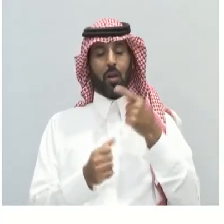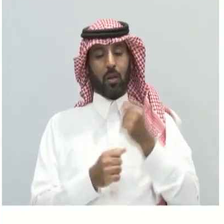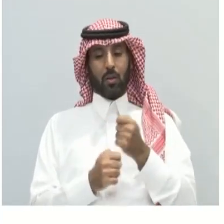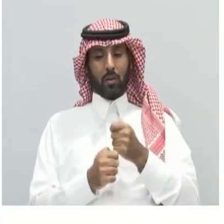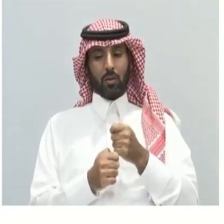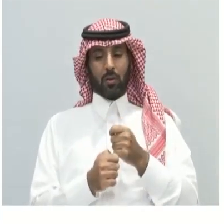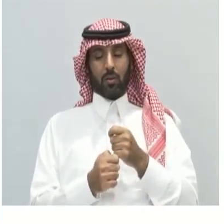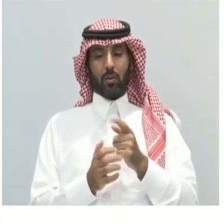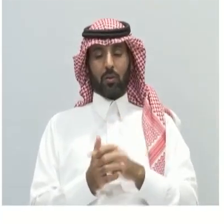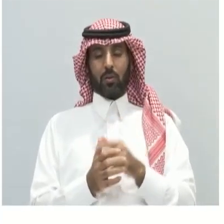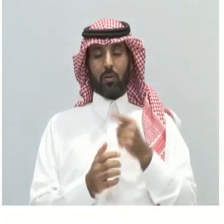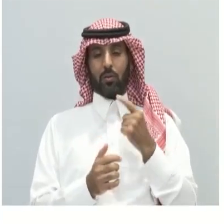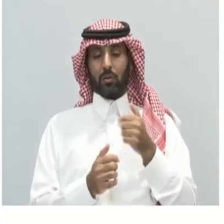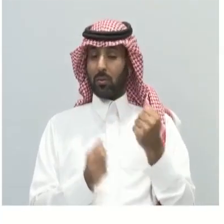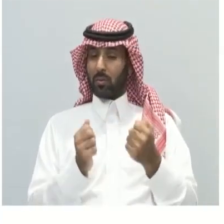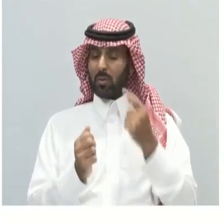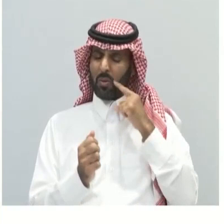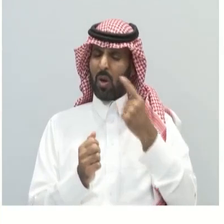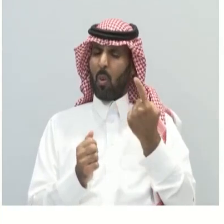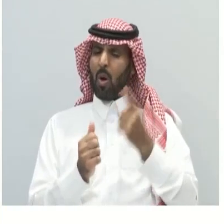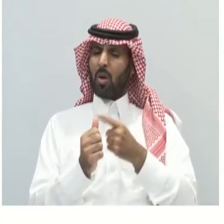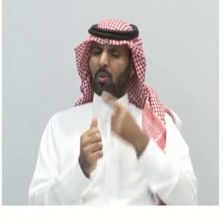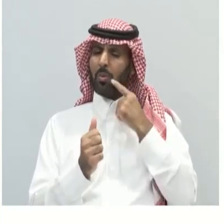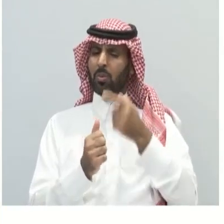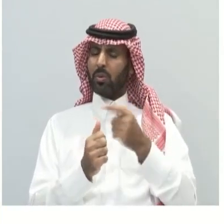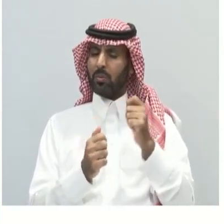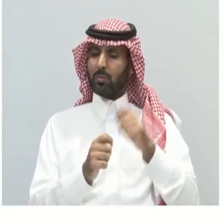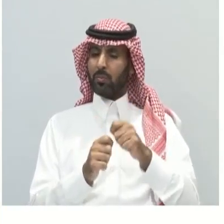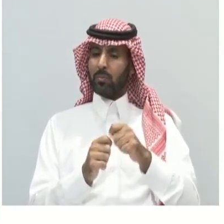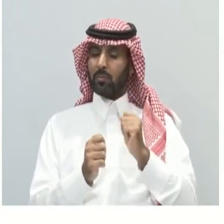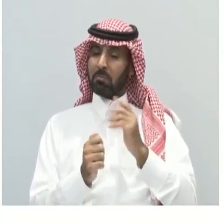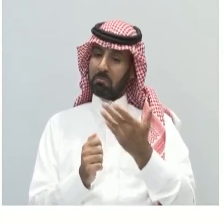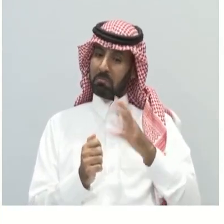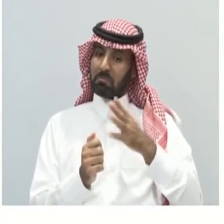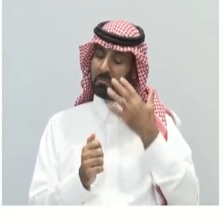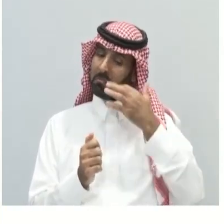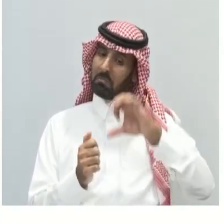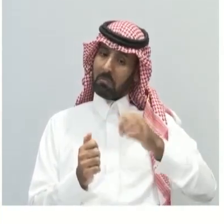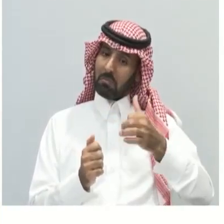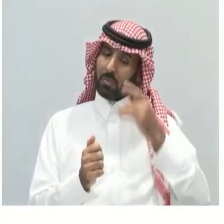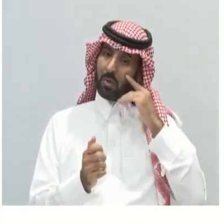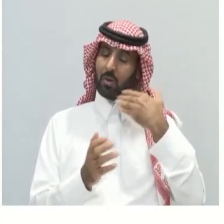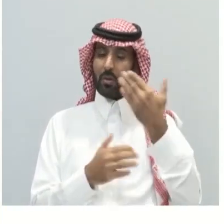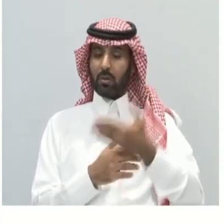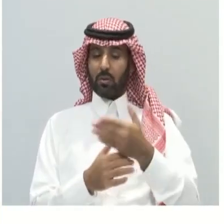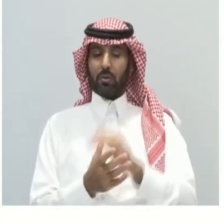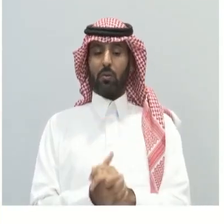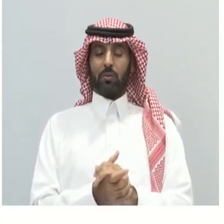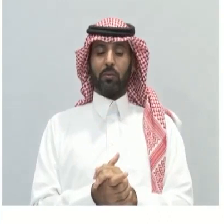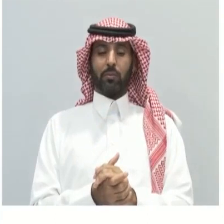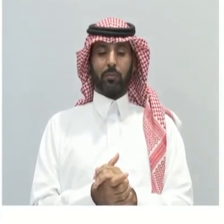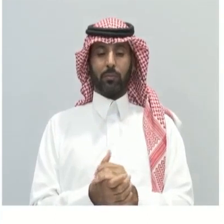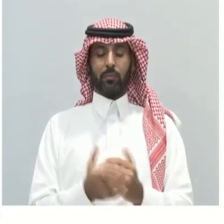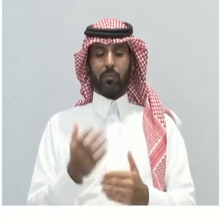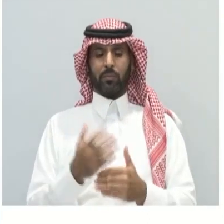you where they test the car or the phone. However, it is unclear whether NIPCO actually built a